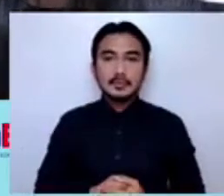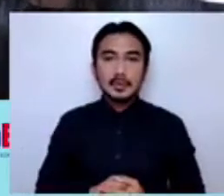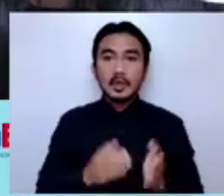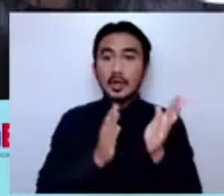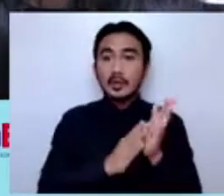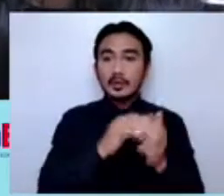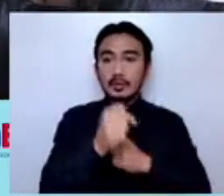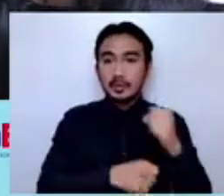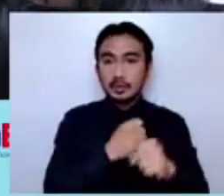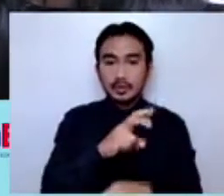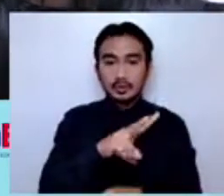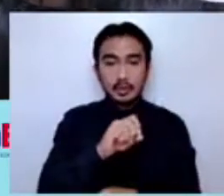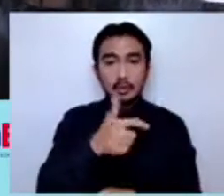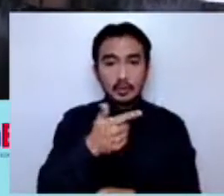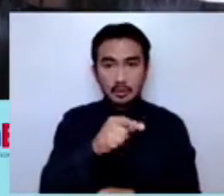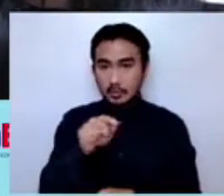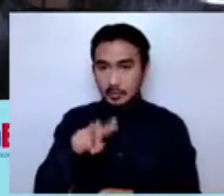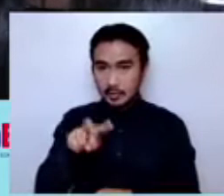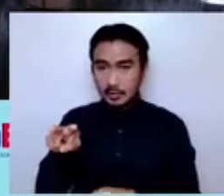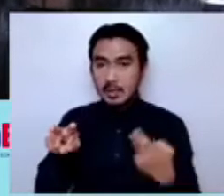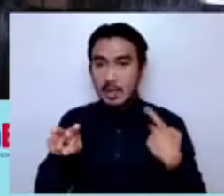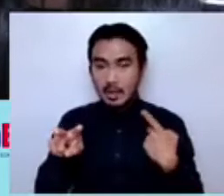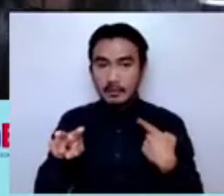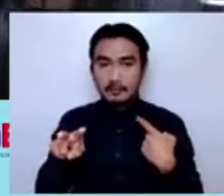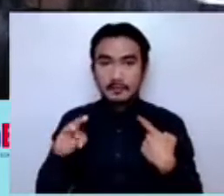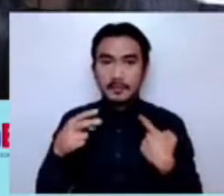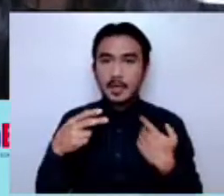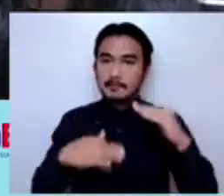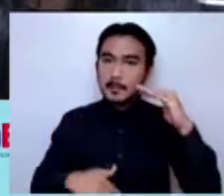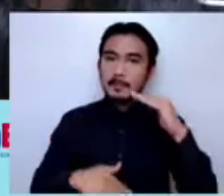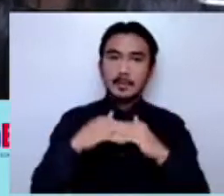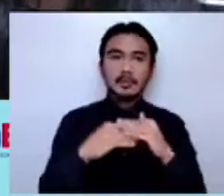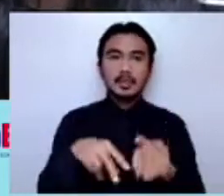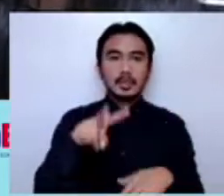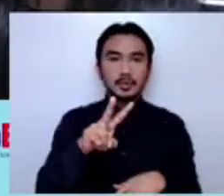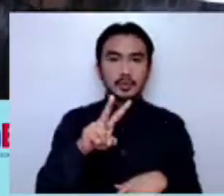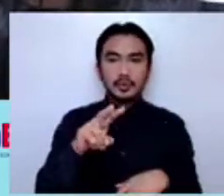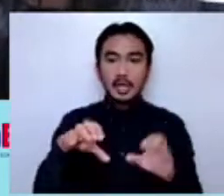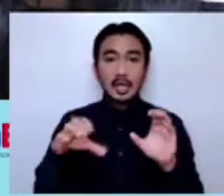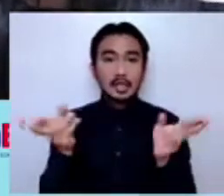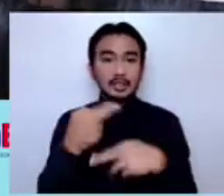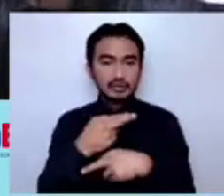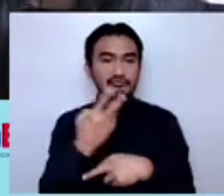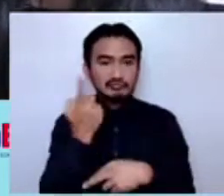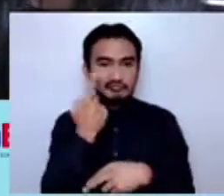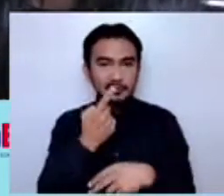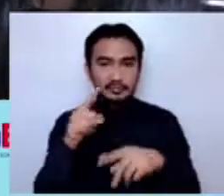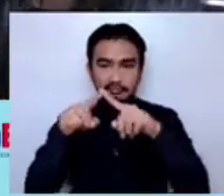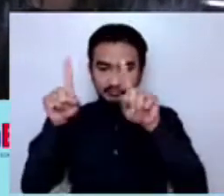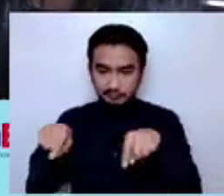to 2022, there will be only a maximum of 2 classroom observation rating sheets to be